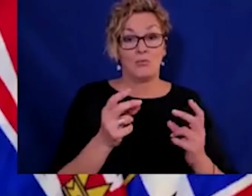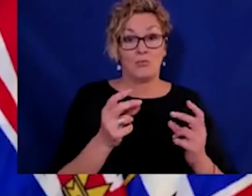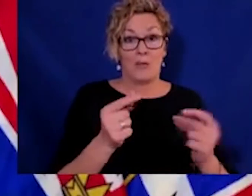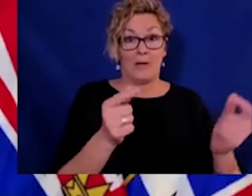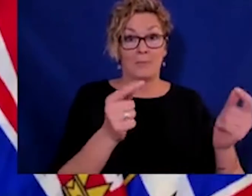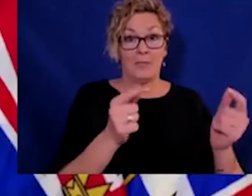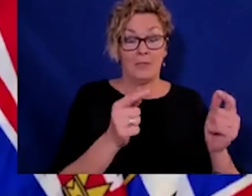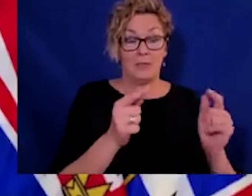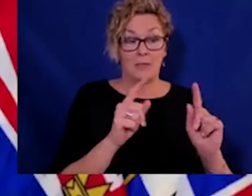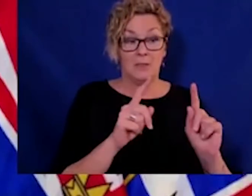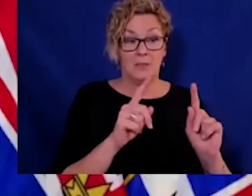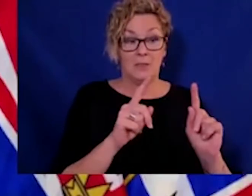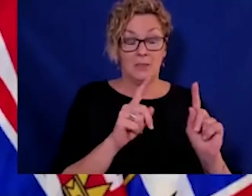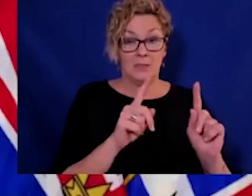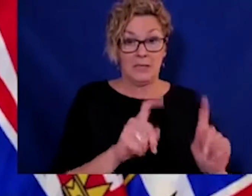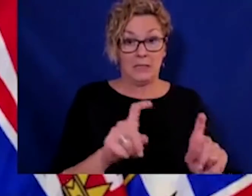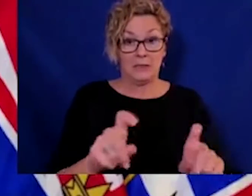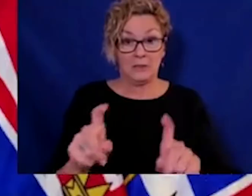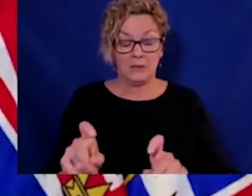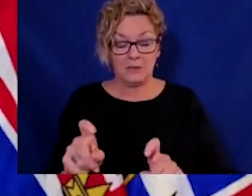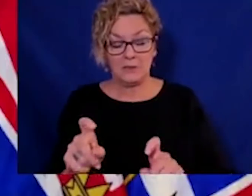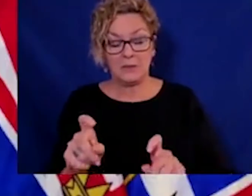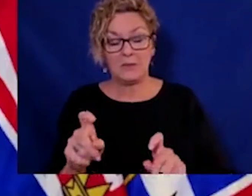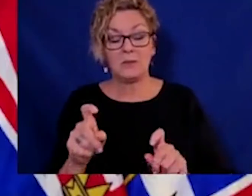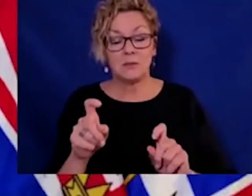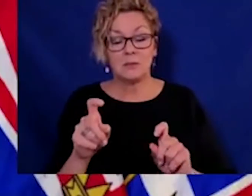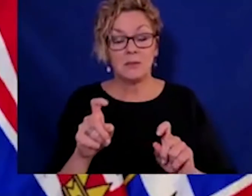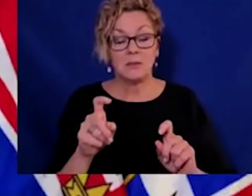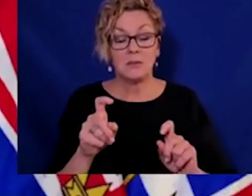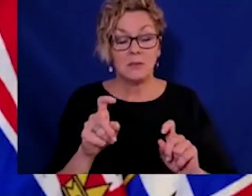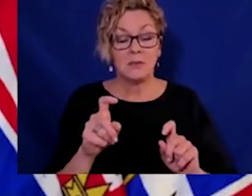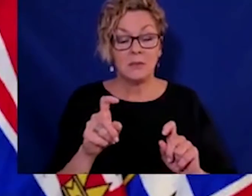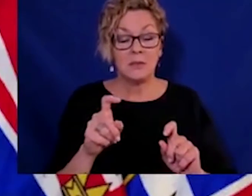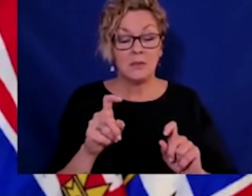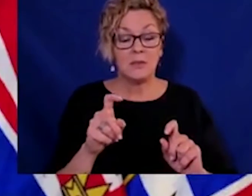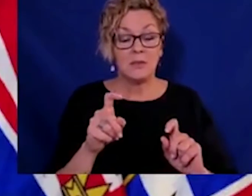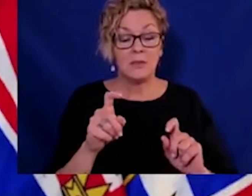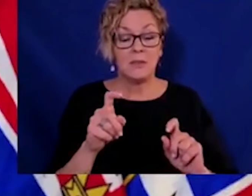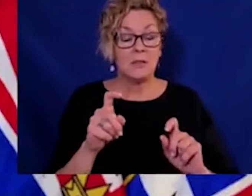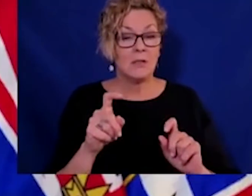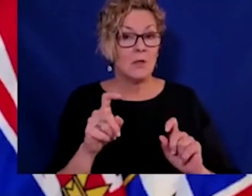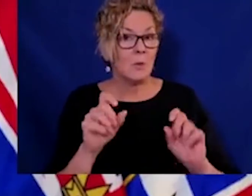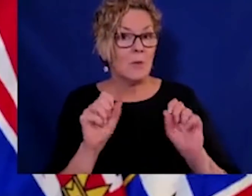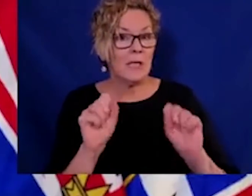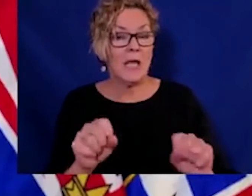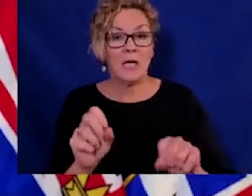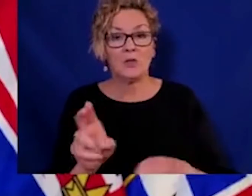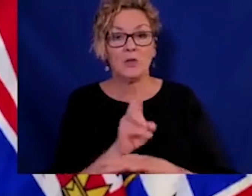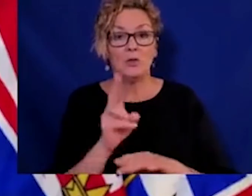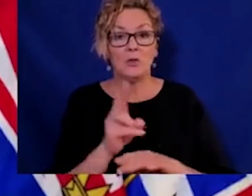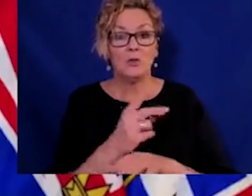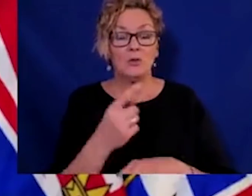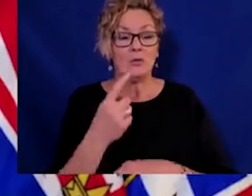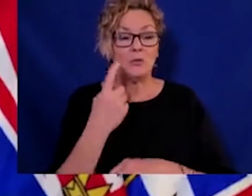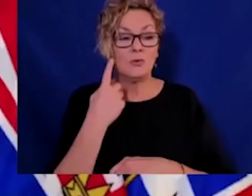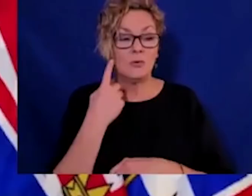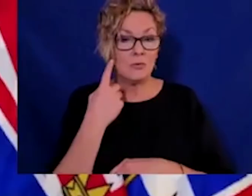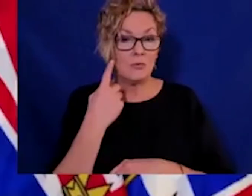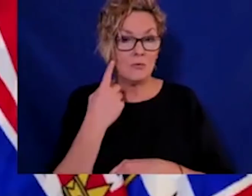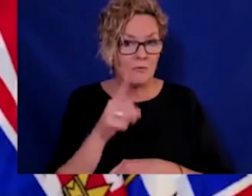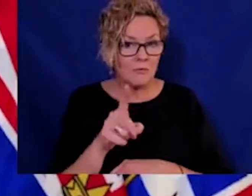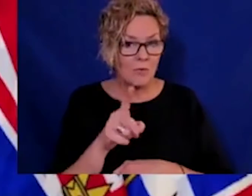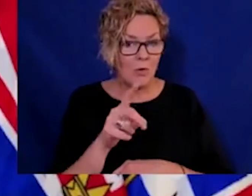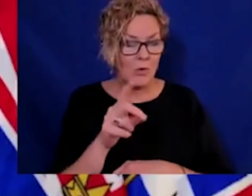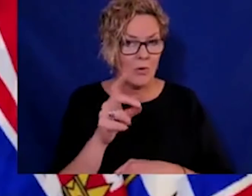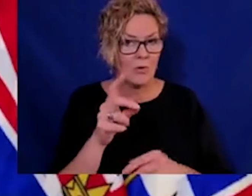So if somebody does have symptoms, this is something, these tests are things that we can use to rapidly assess whether